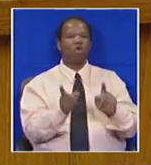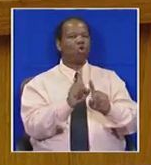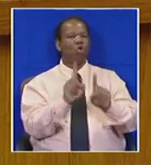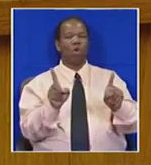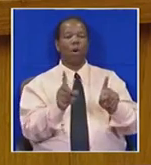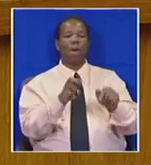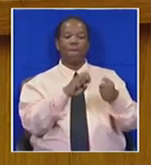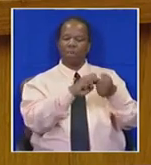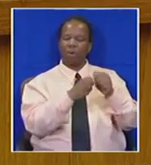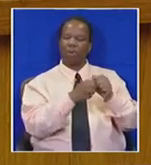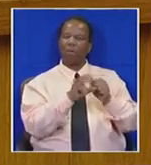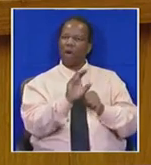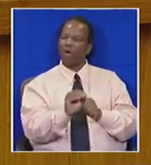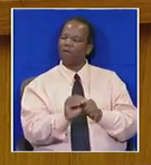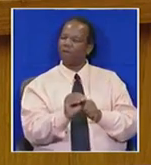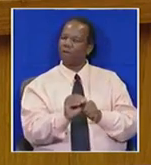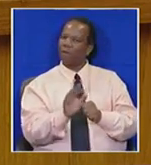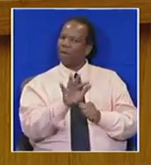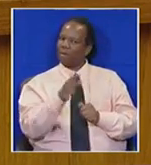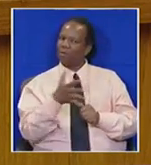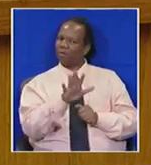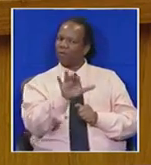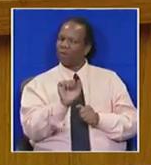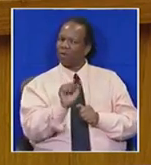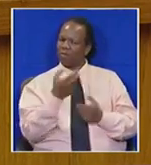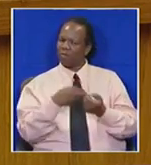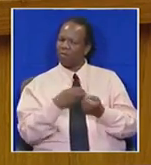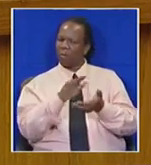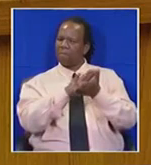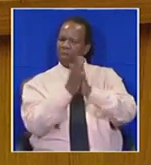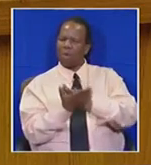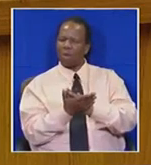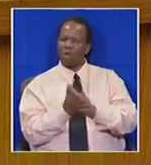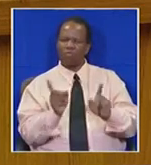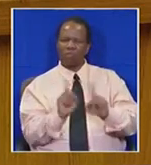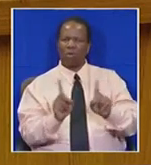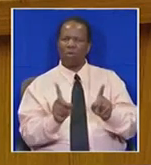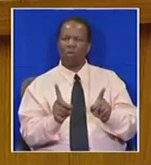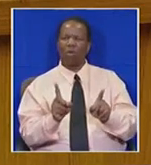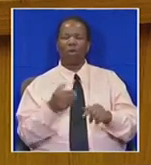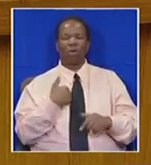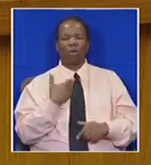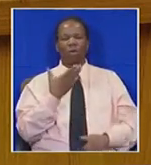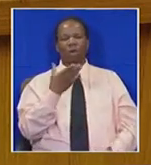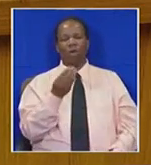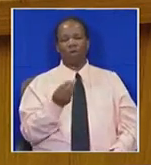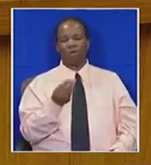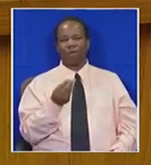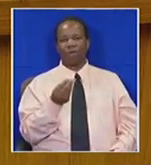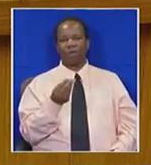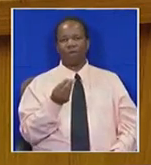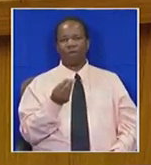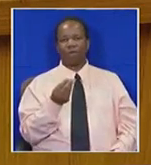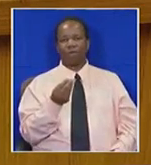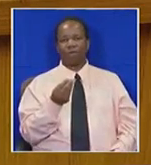problems, but it is not a broken state. And you no doubt overlook the